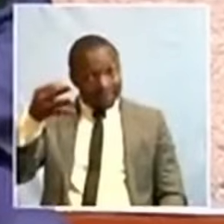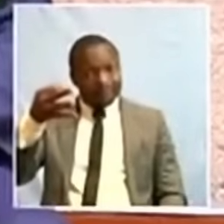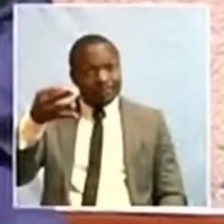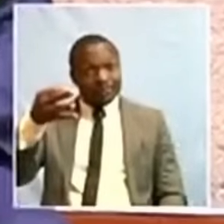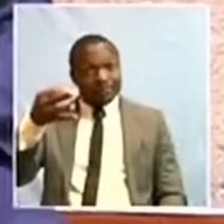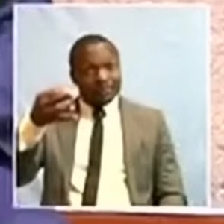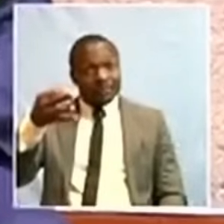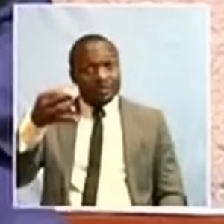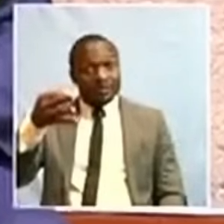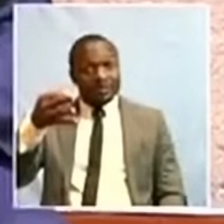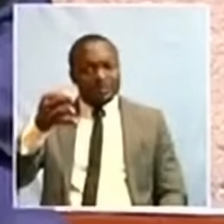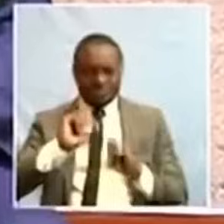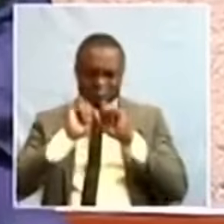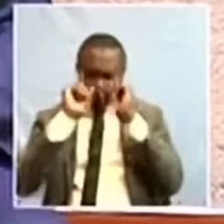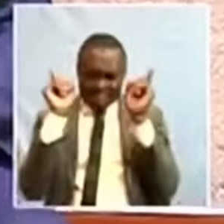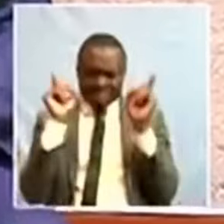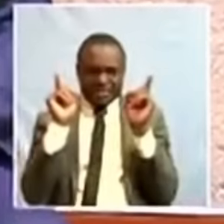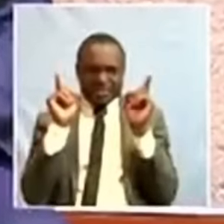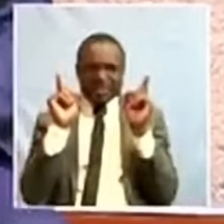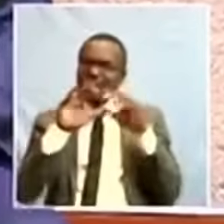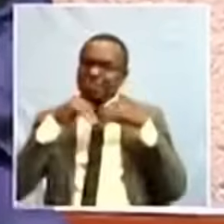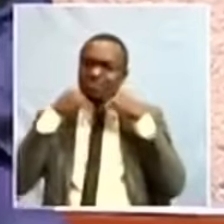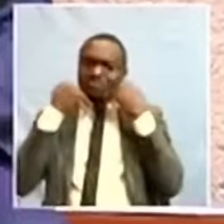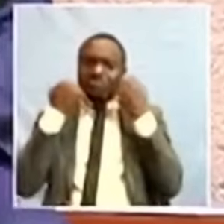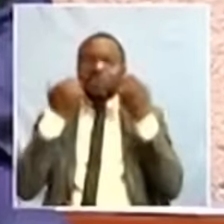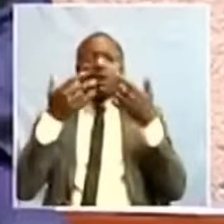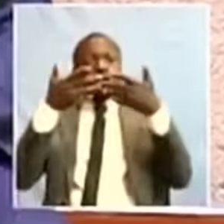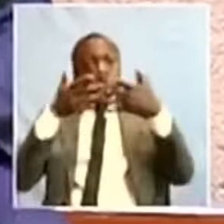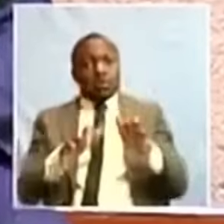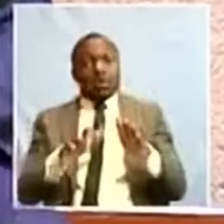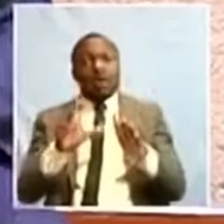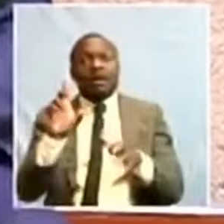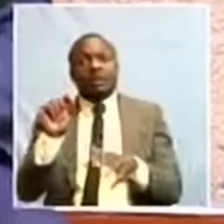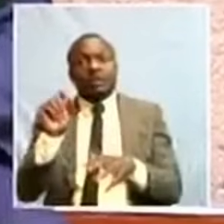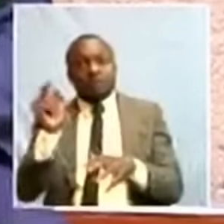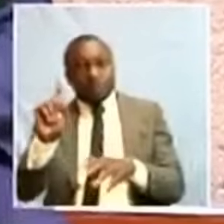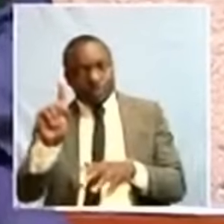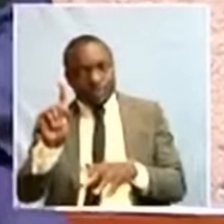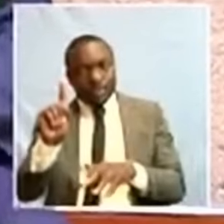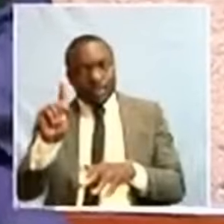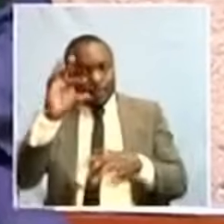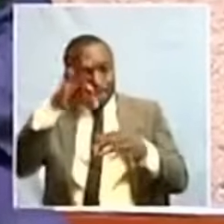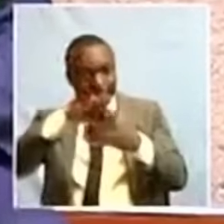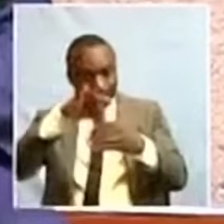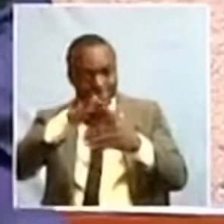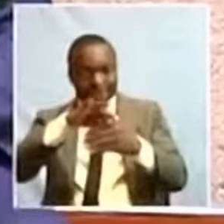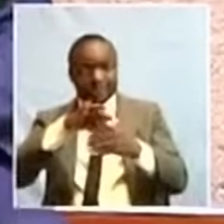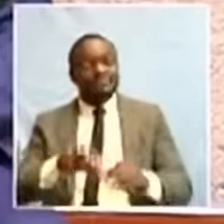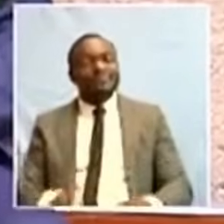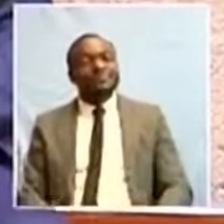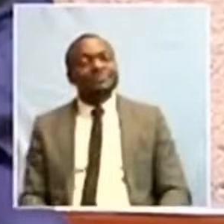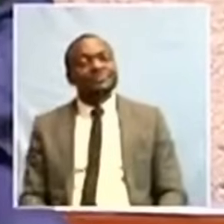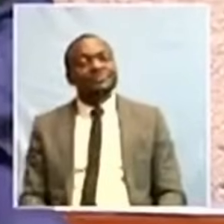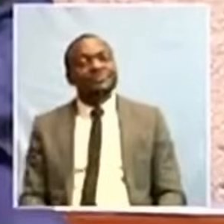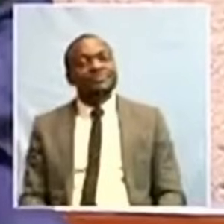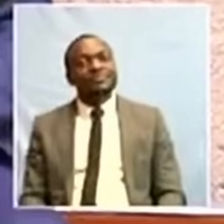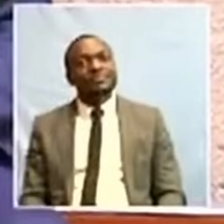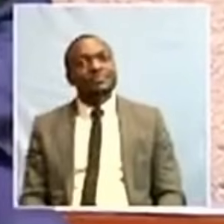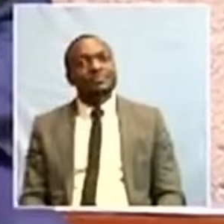were shell-shocked at such an embarrassing loss in the 2021 general elections.